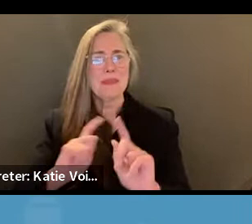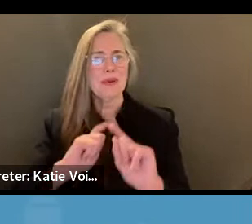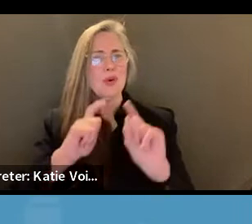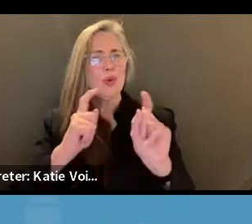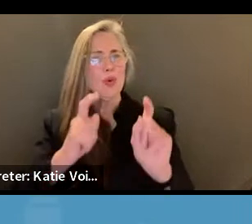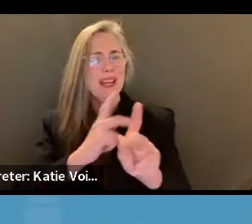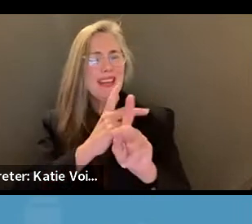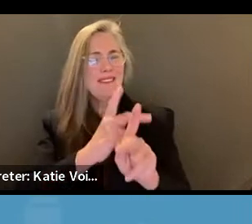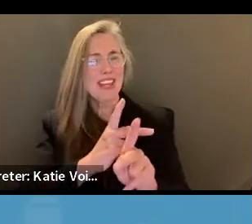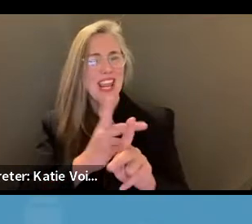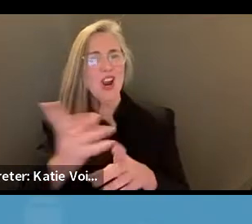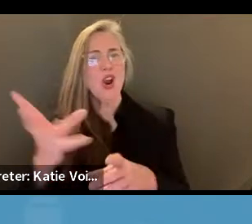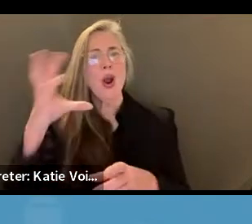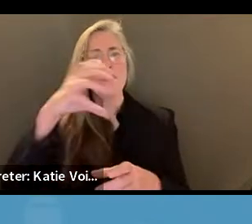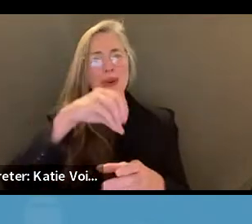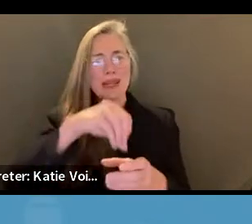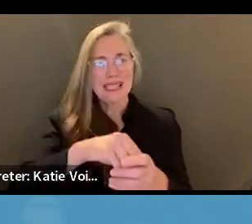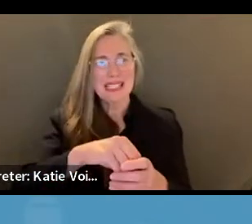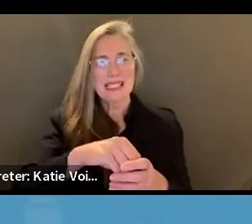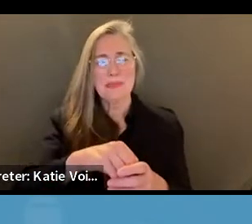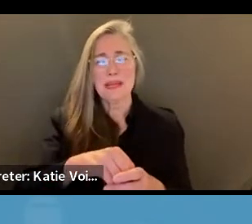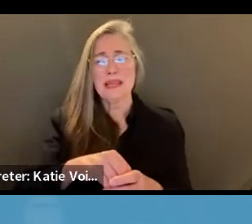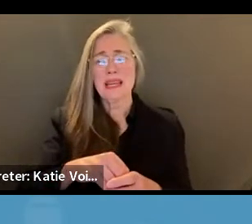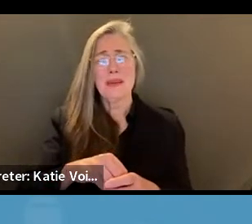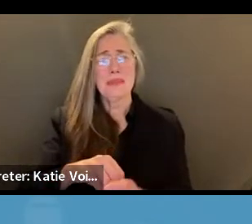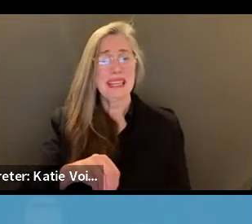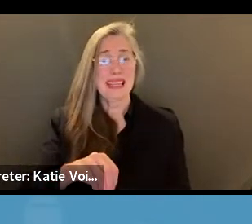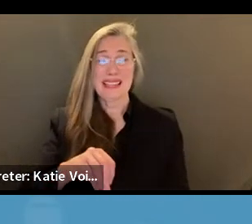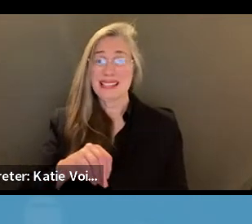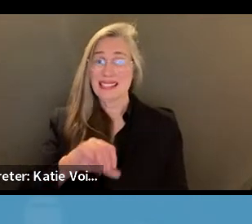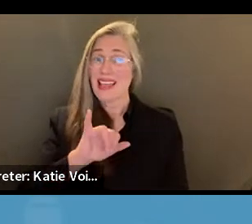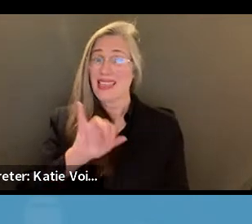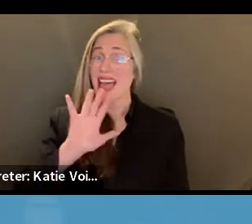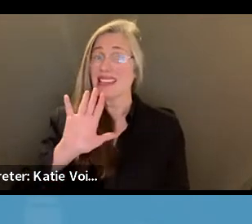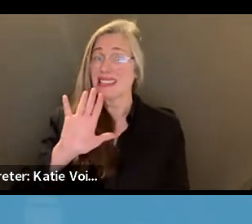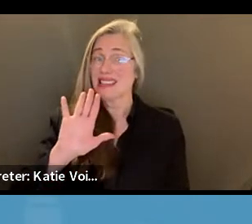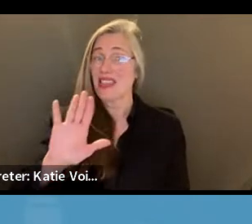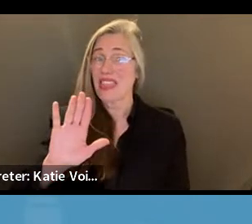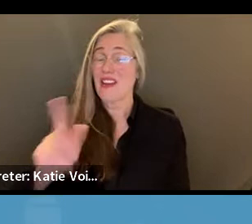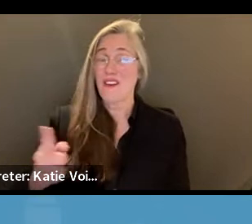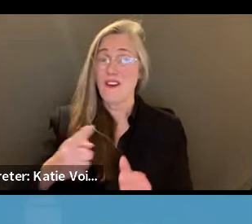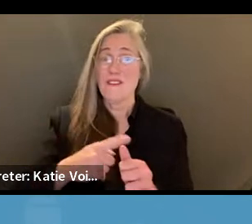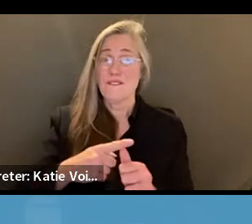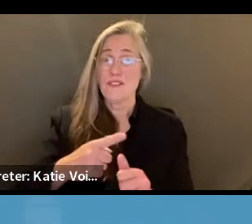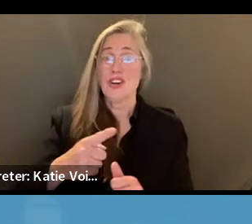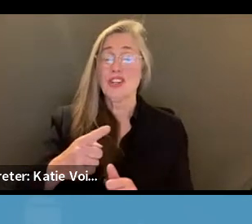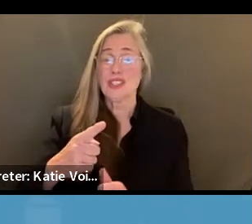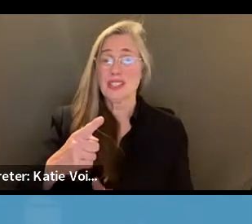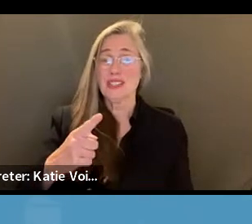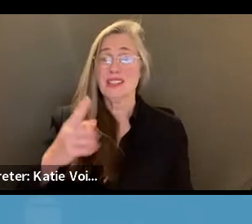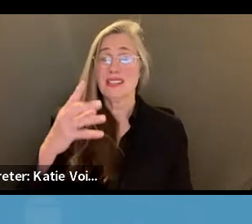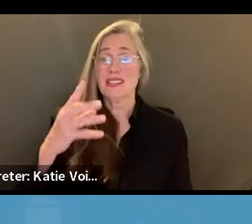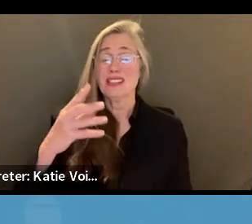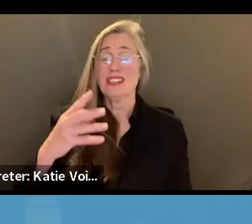because they're the one, they have the first, contact. They're aware of what their students are going through.